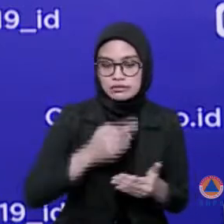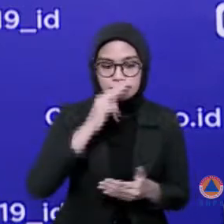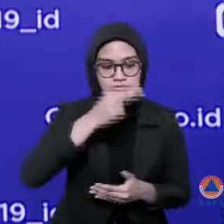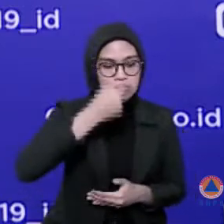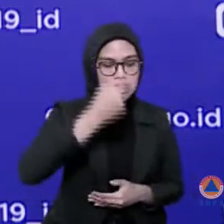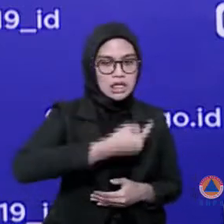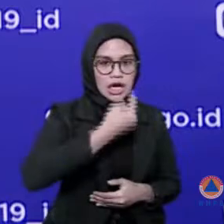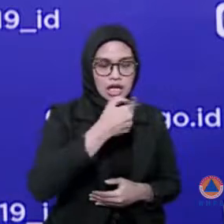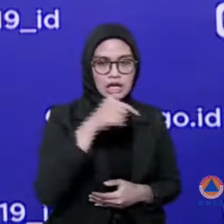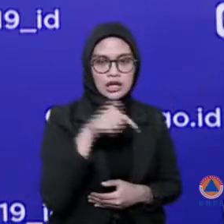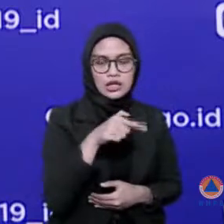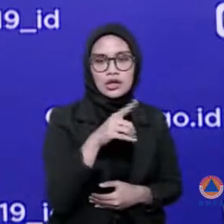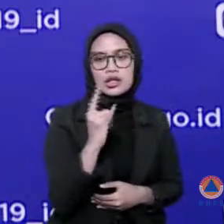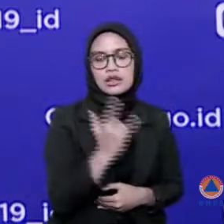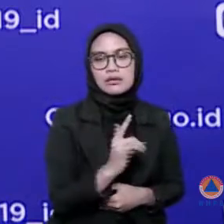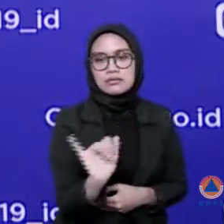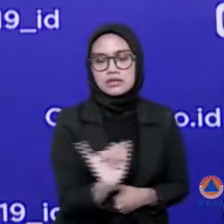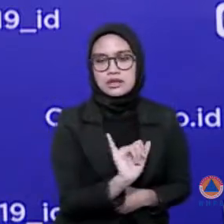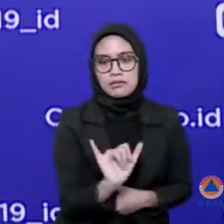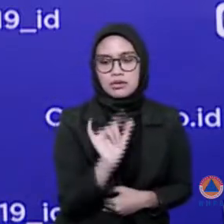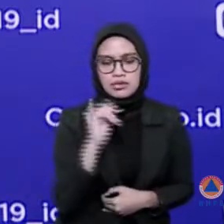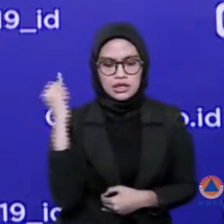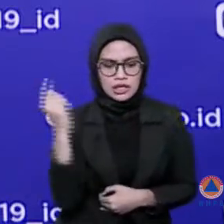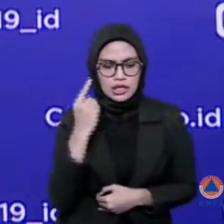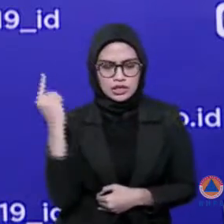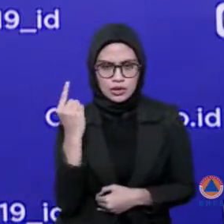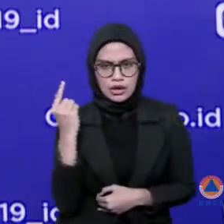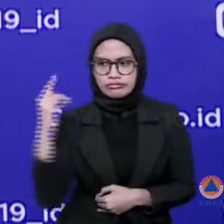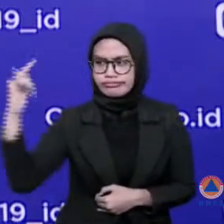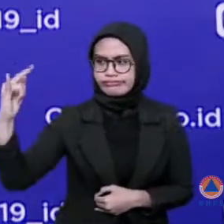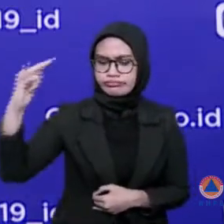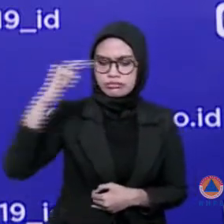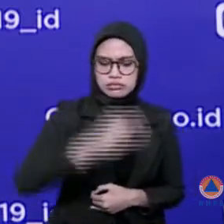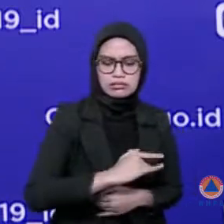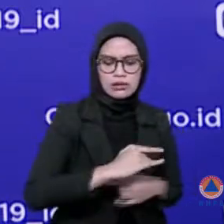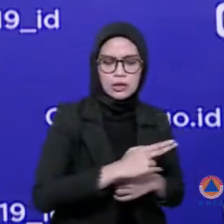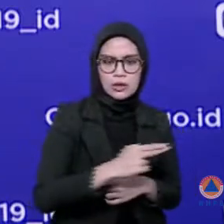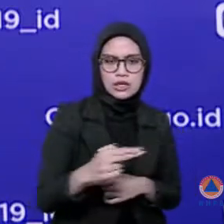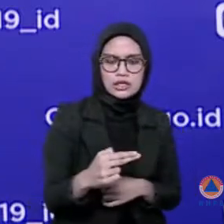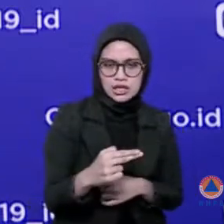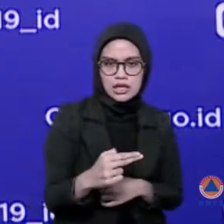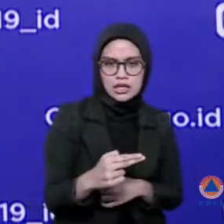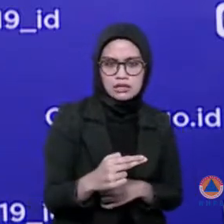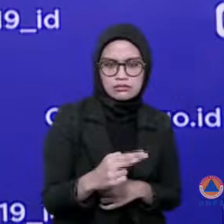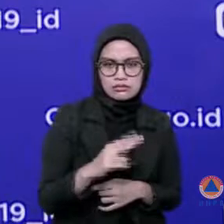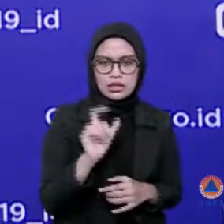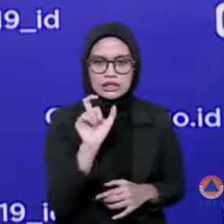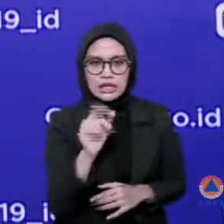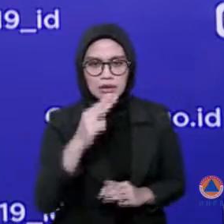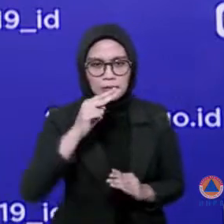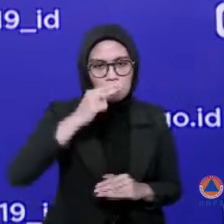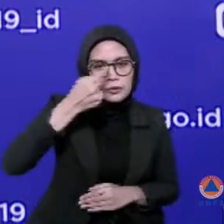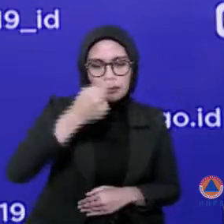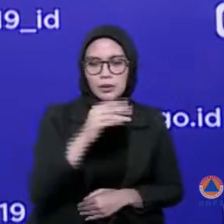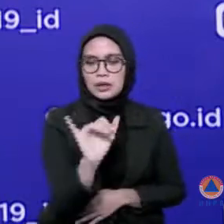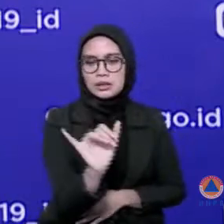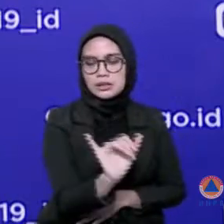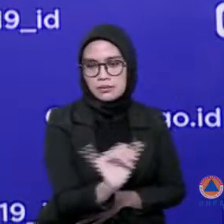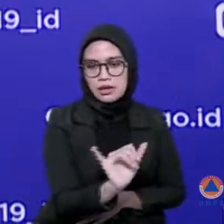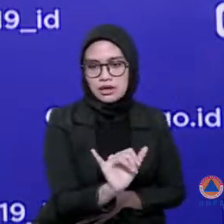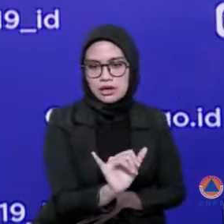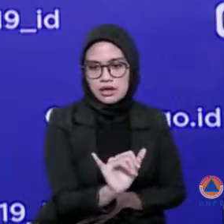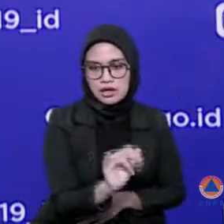at 6 arrival gates for international travelers, where each lab has the ability to test as